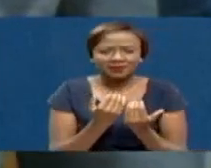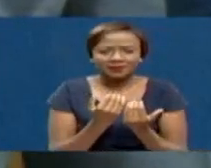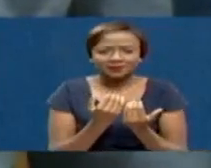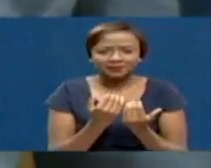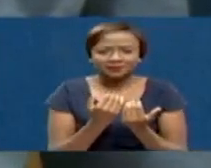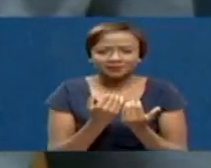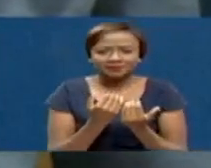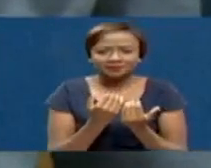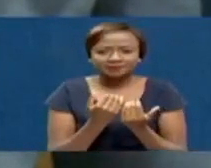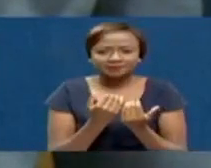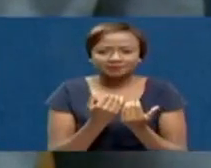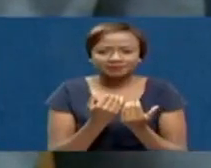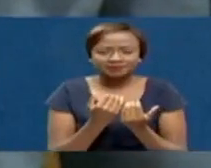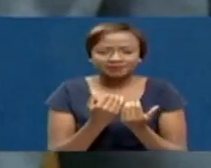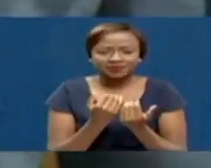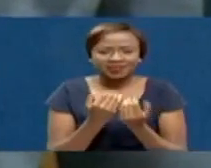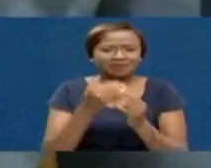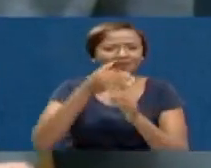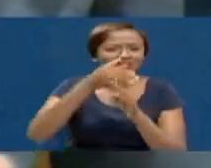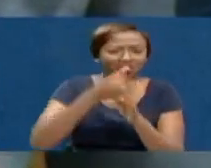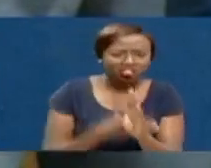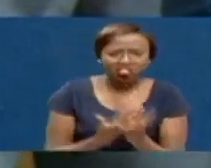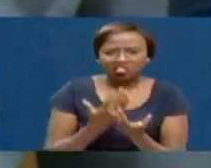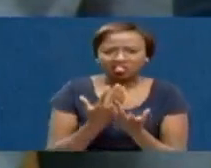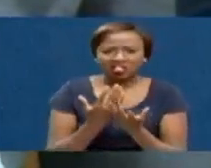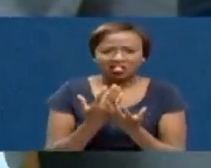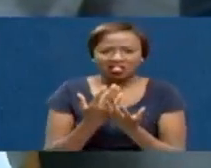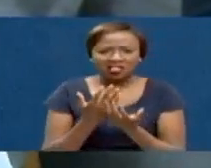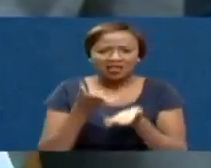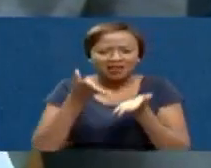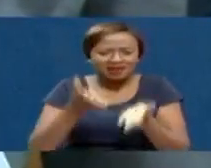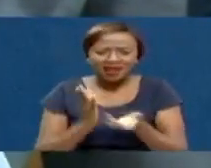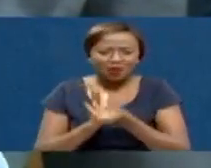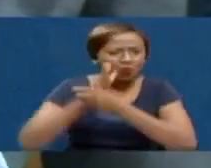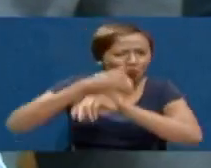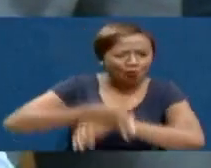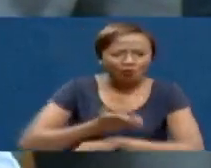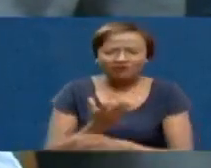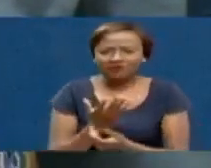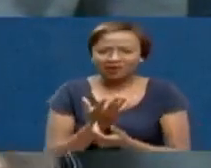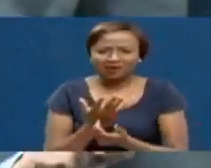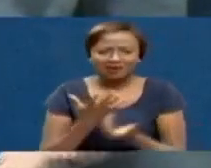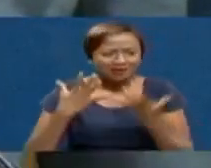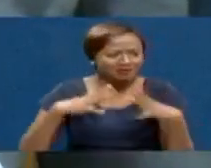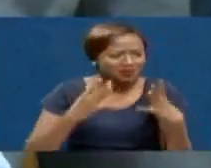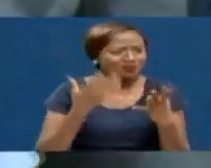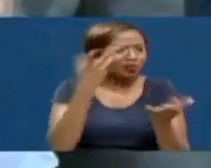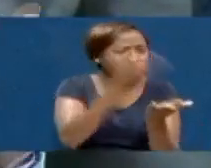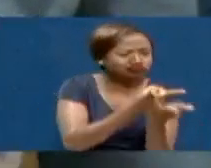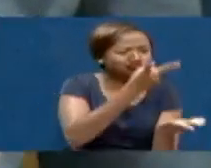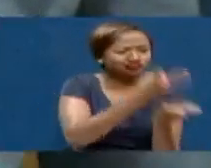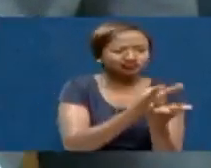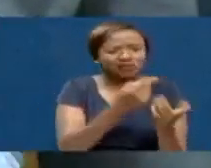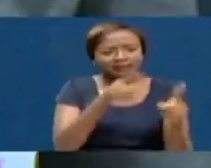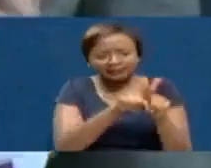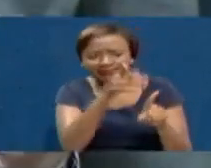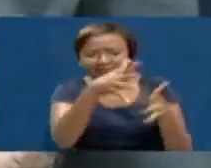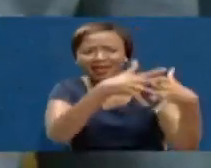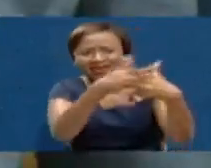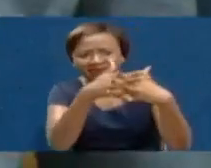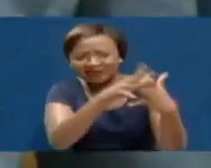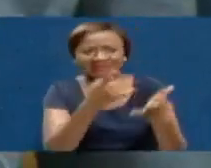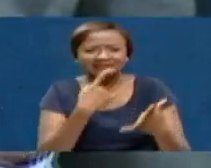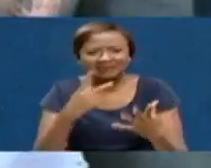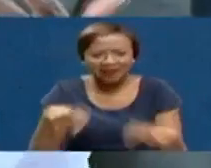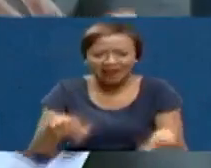the illness, even Italy it has happened, and even America is claiming that they don't have this and they don't have the